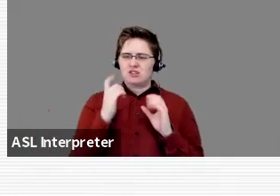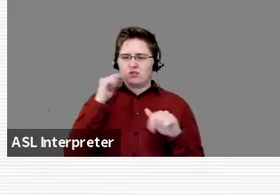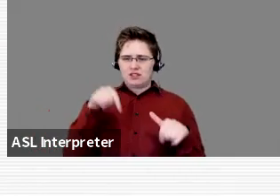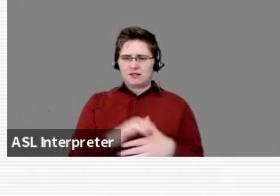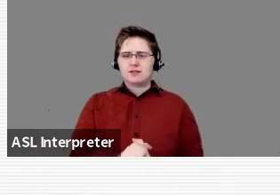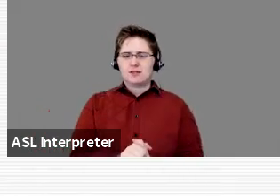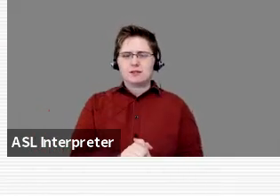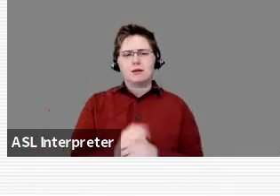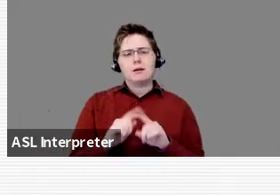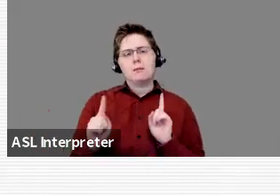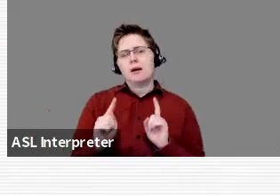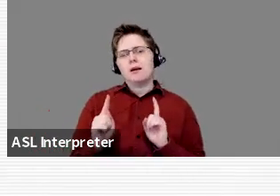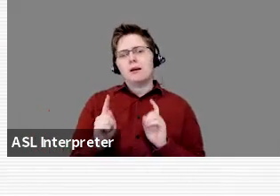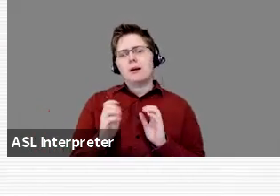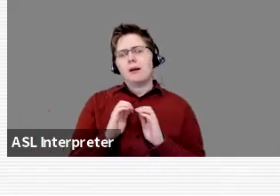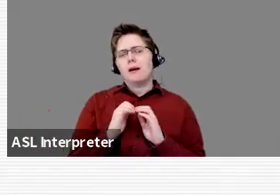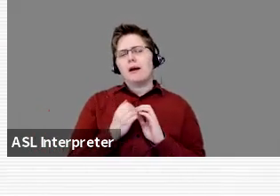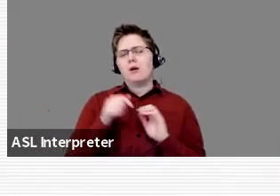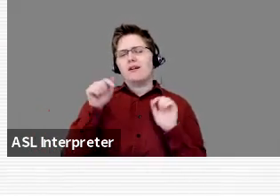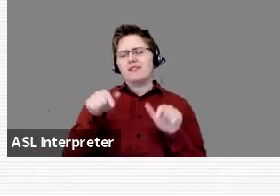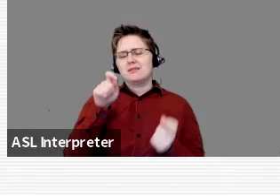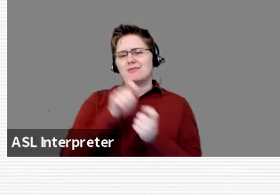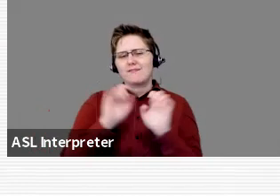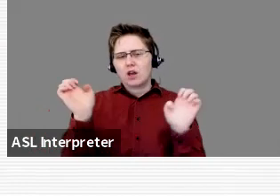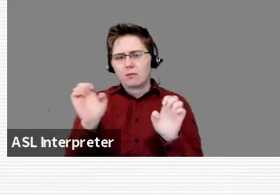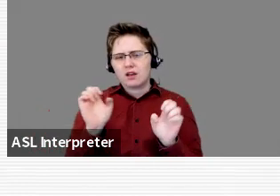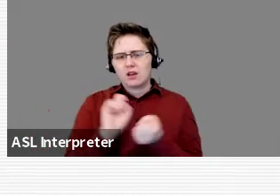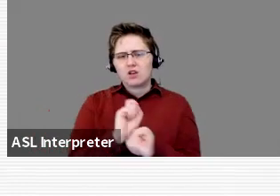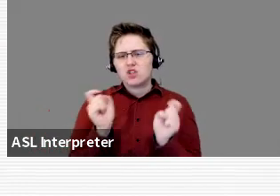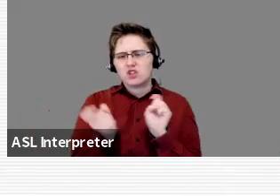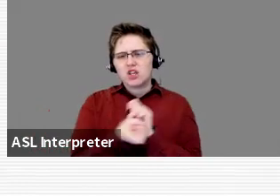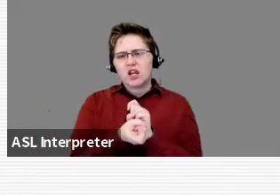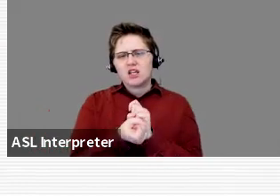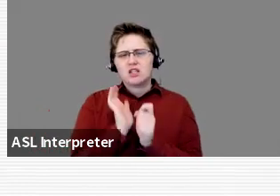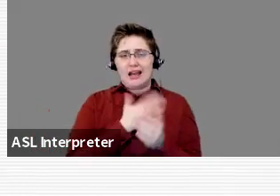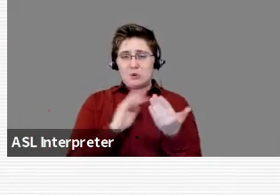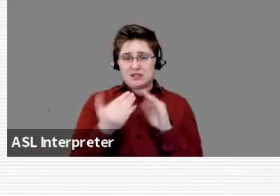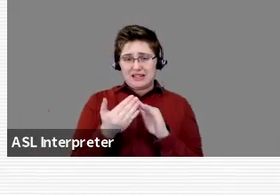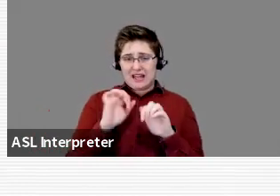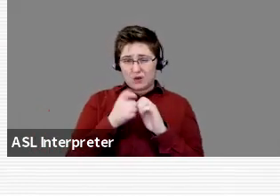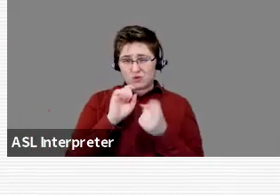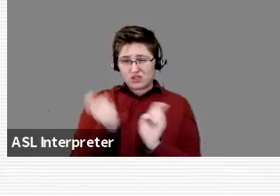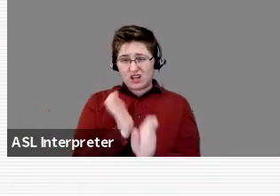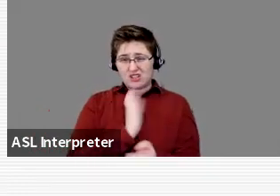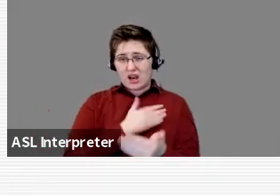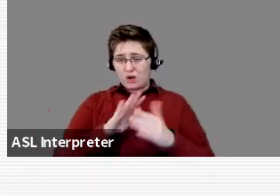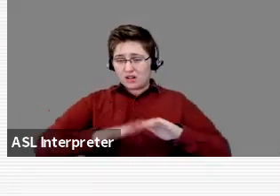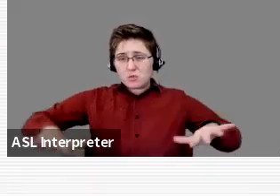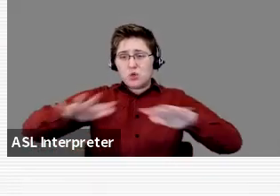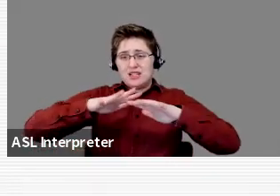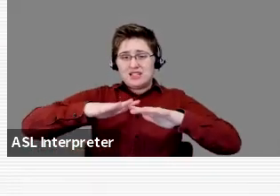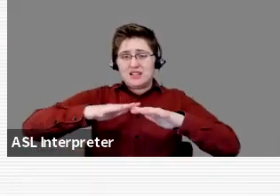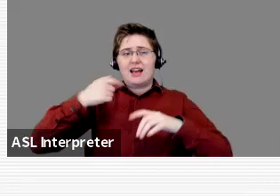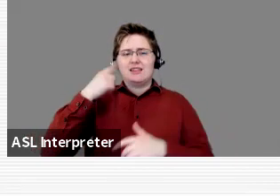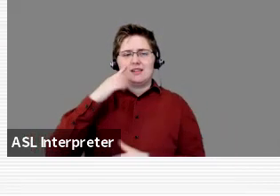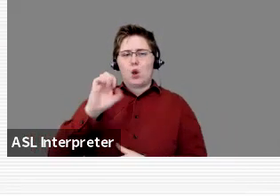But how is this particular emergency year gonna change our cities and communities. I think COVID is going to do a lot